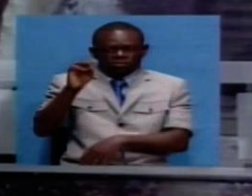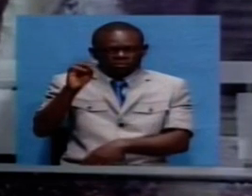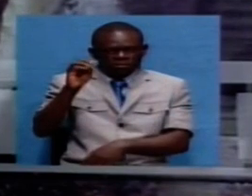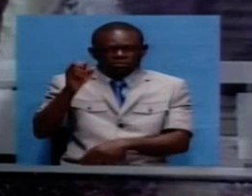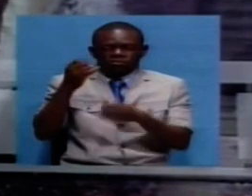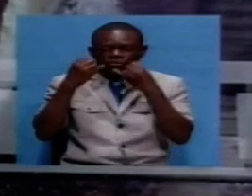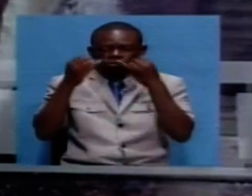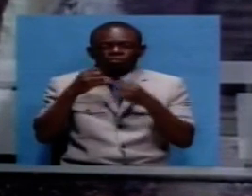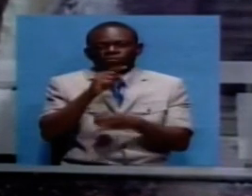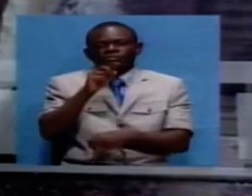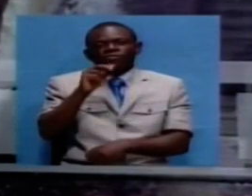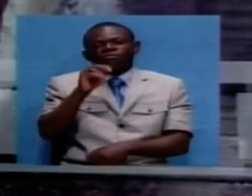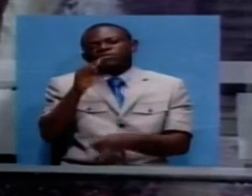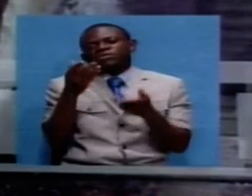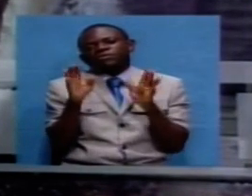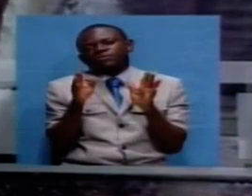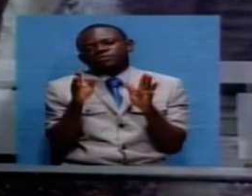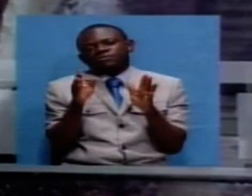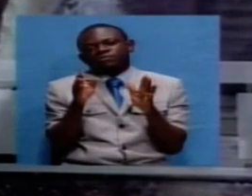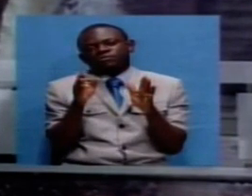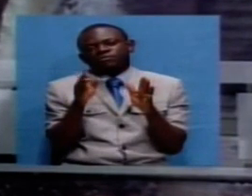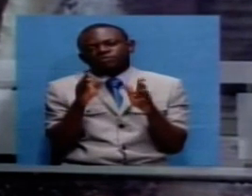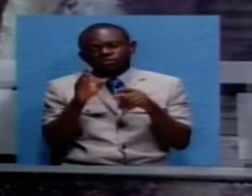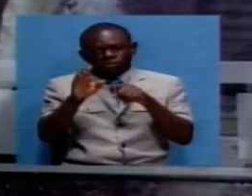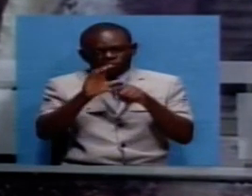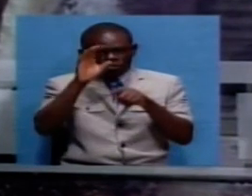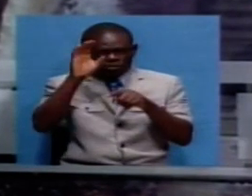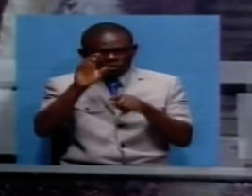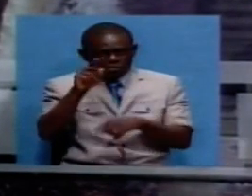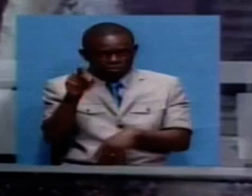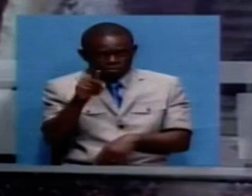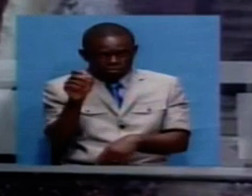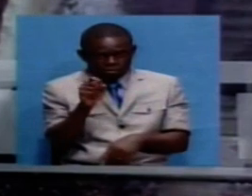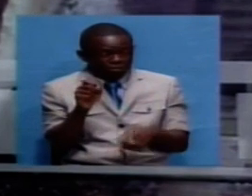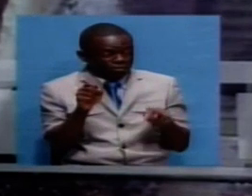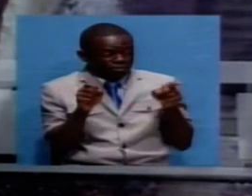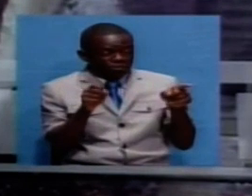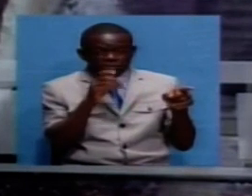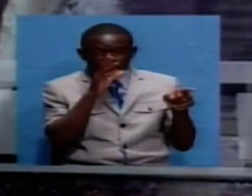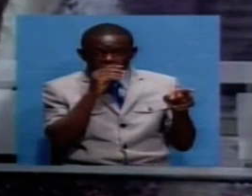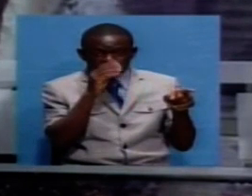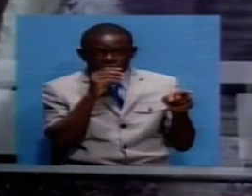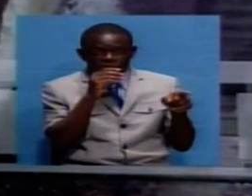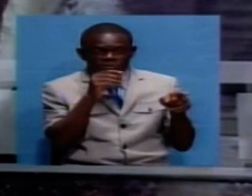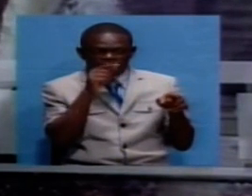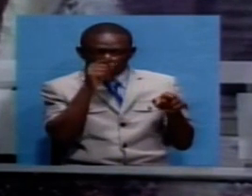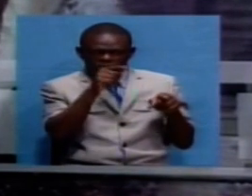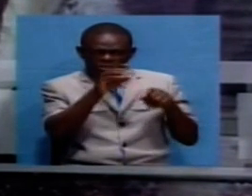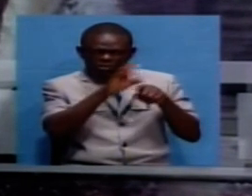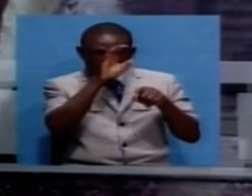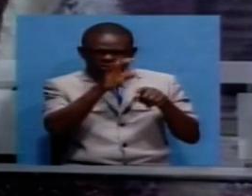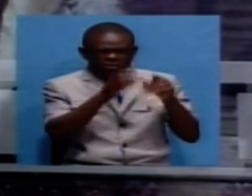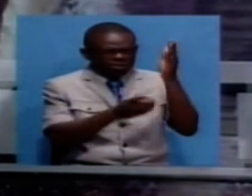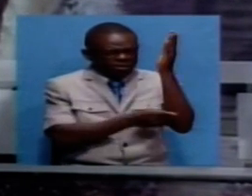Chanda. Meanwhile, Copperbelt's Permanent Secretary, Elias Kamanga, says the increased number of development projects on the